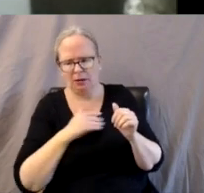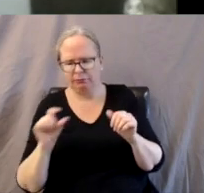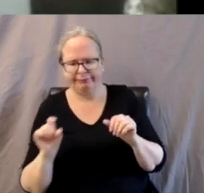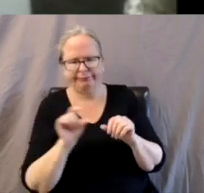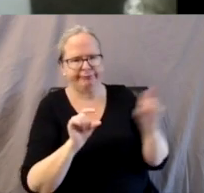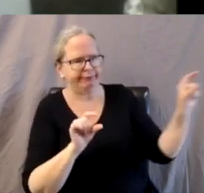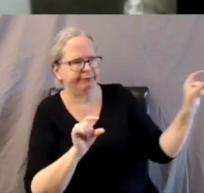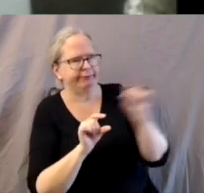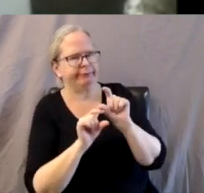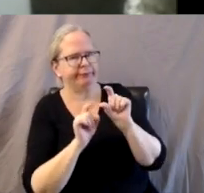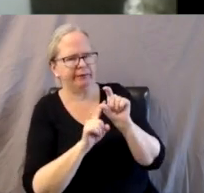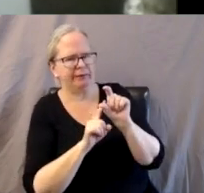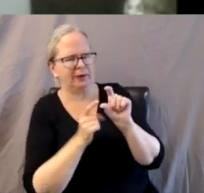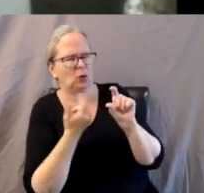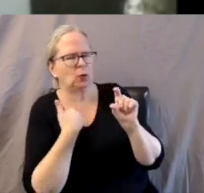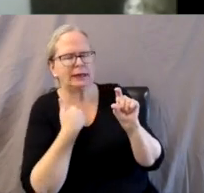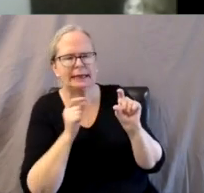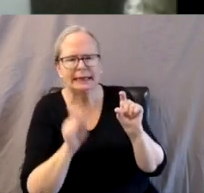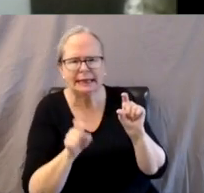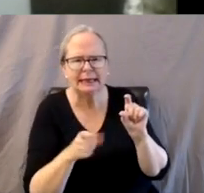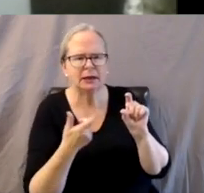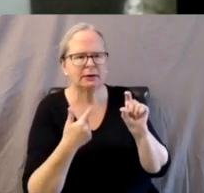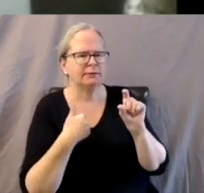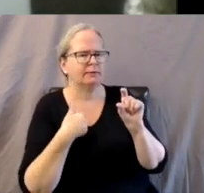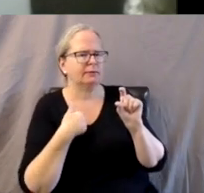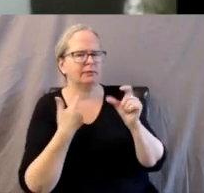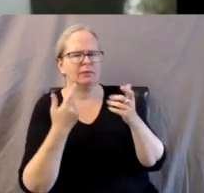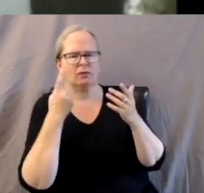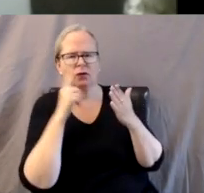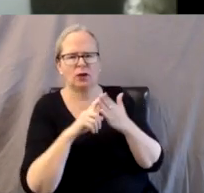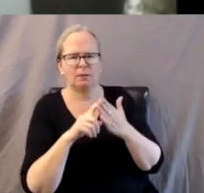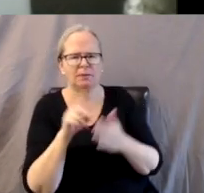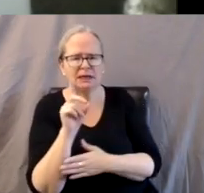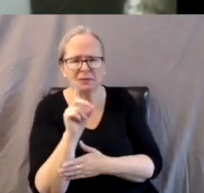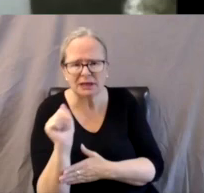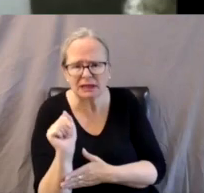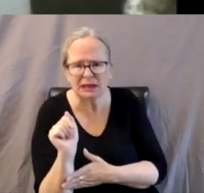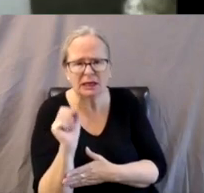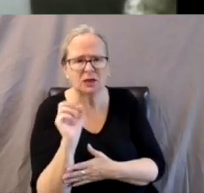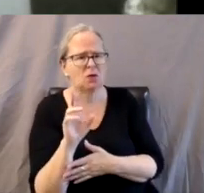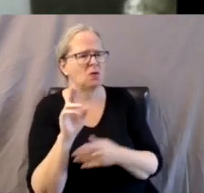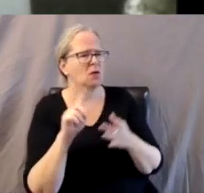the present disability and